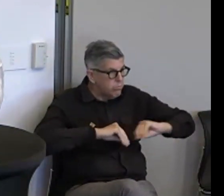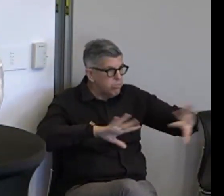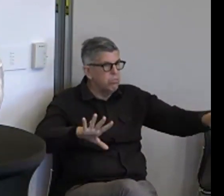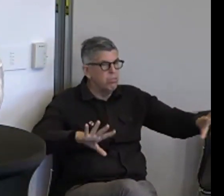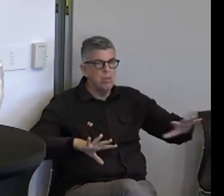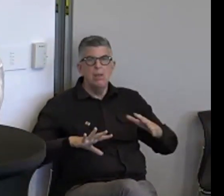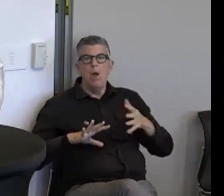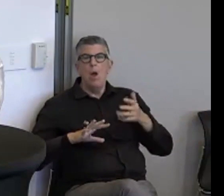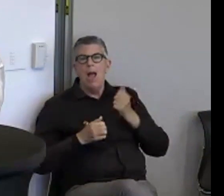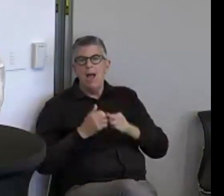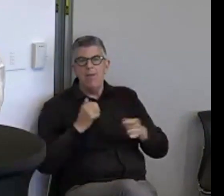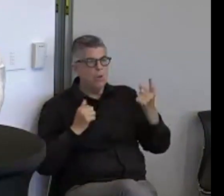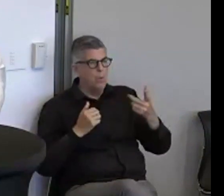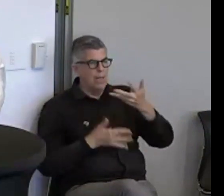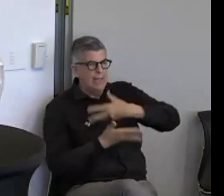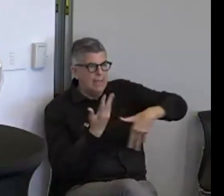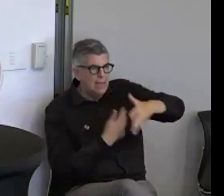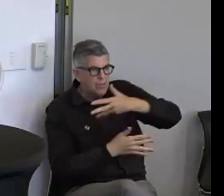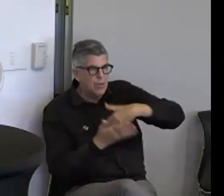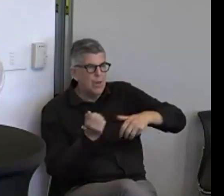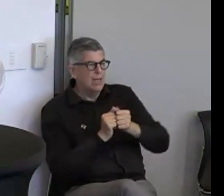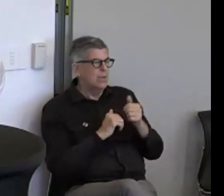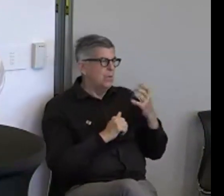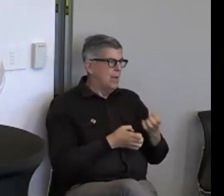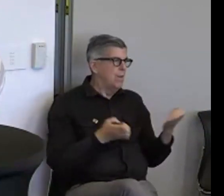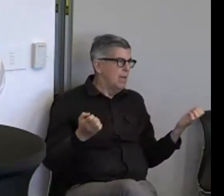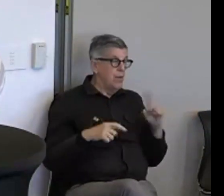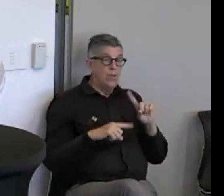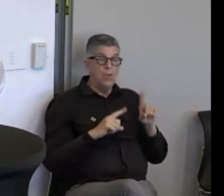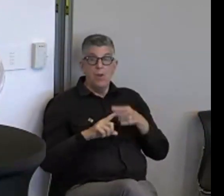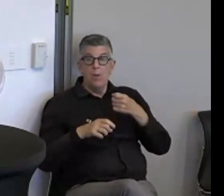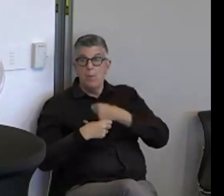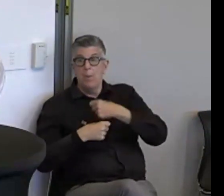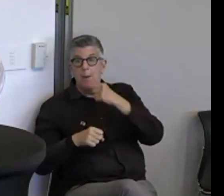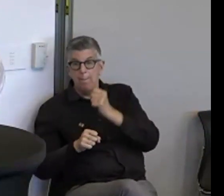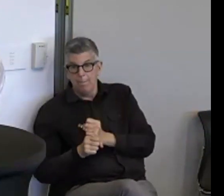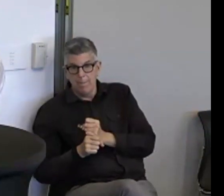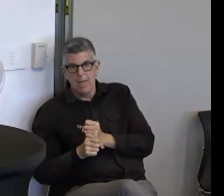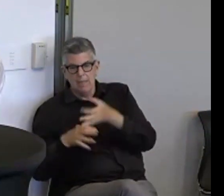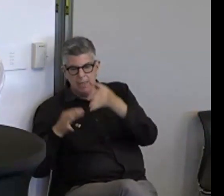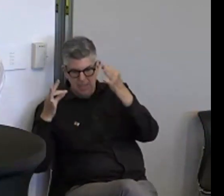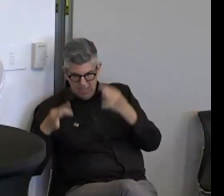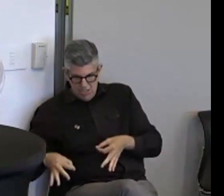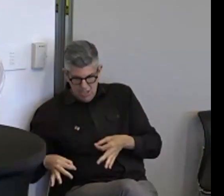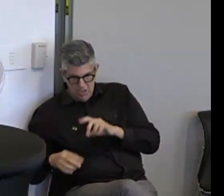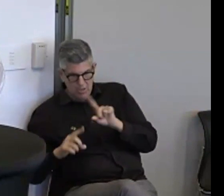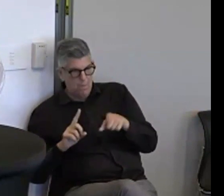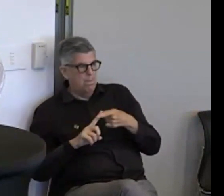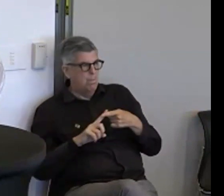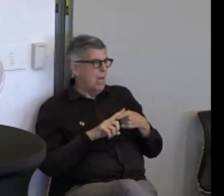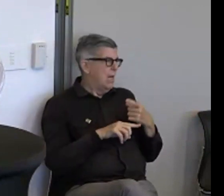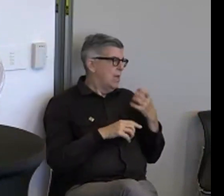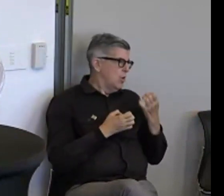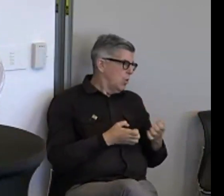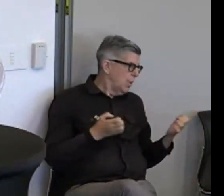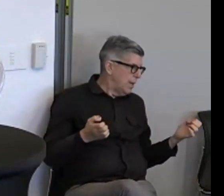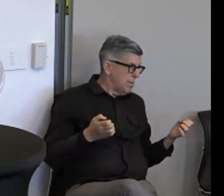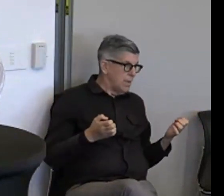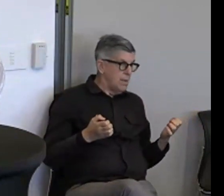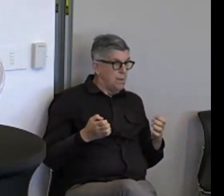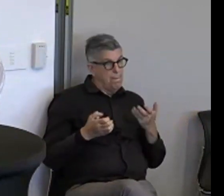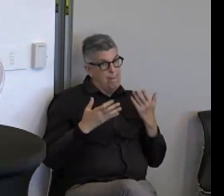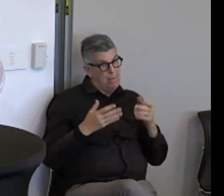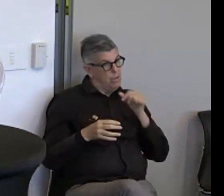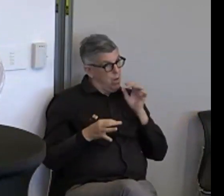sighted can. And when we make procurement and purchasing decisions, we choose what's most accessible. Is it always perfectly accessible? Maybe